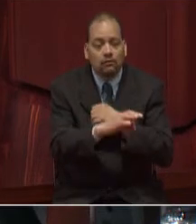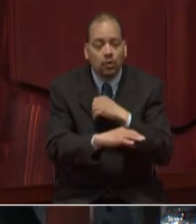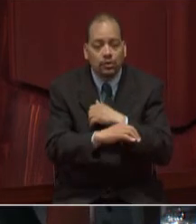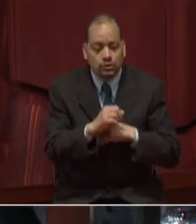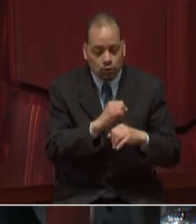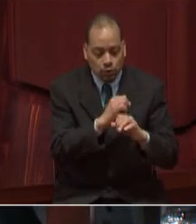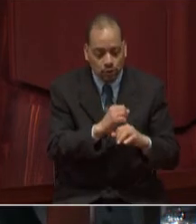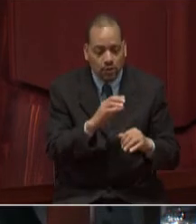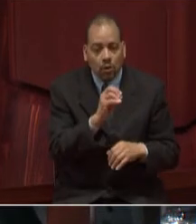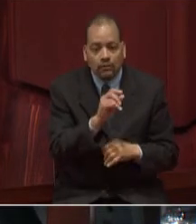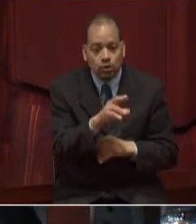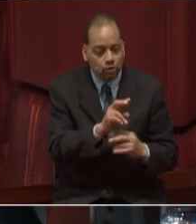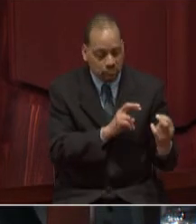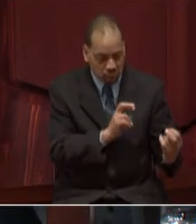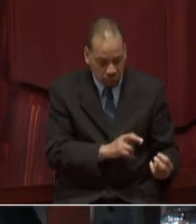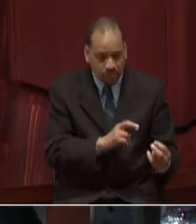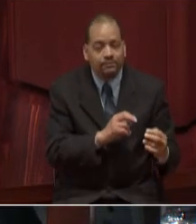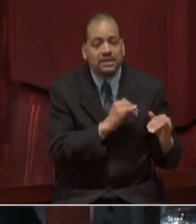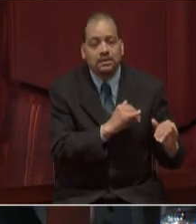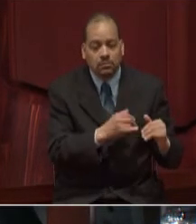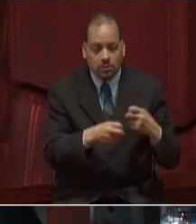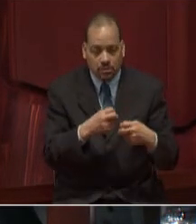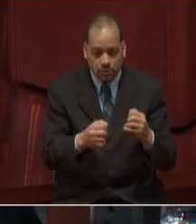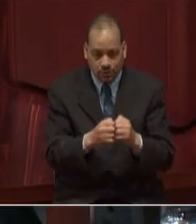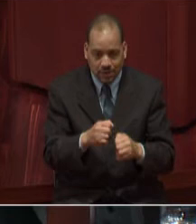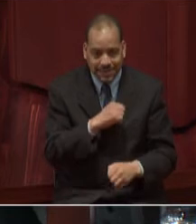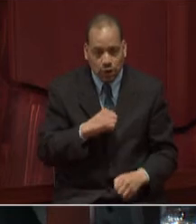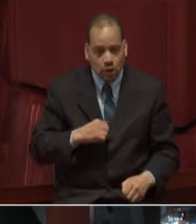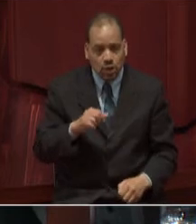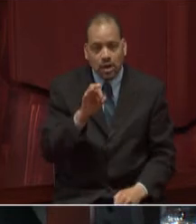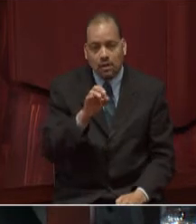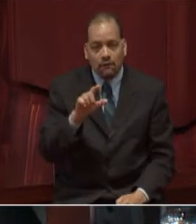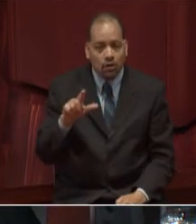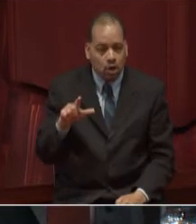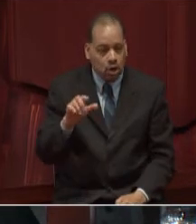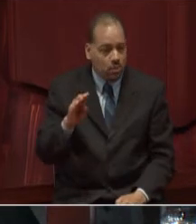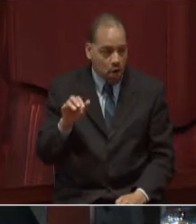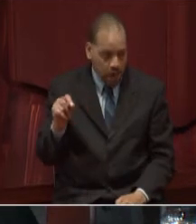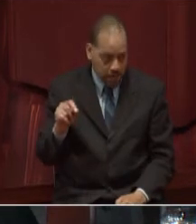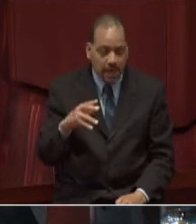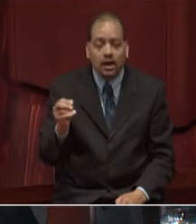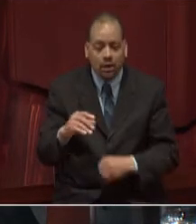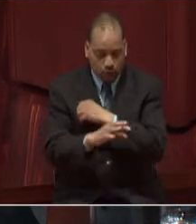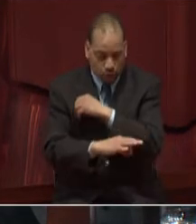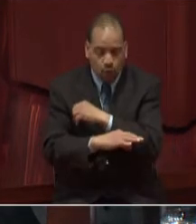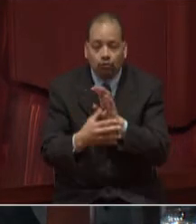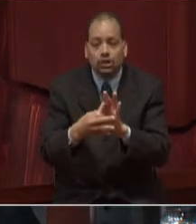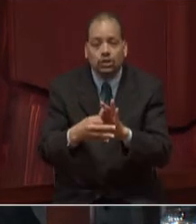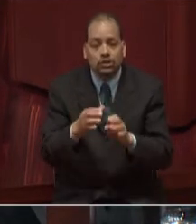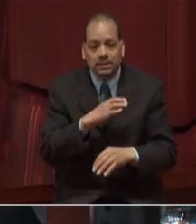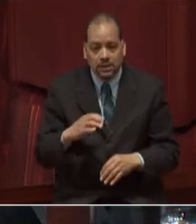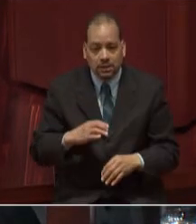with Senator Fulbright and the Foreign Relations Committee. Mm. Next day is above the